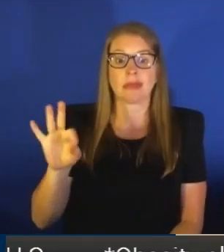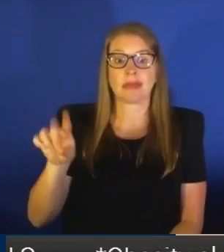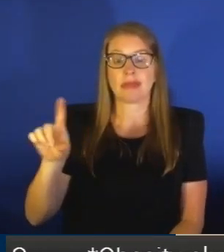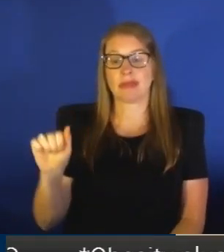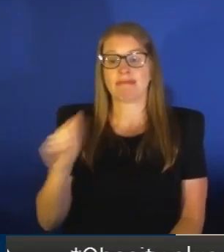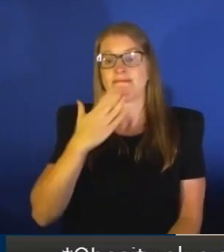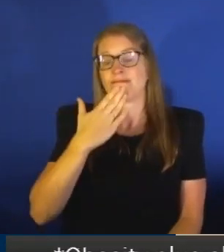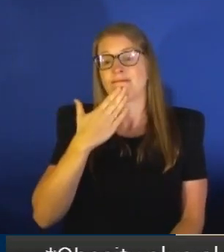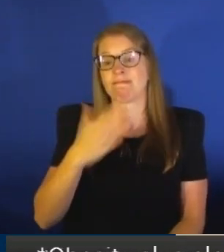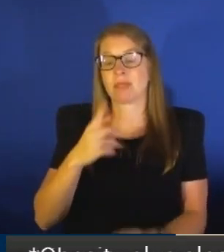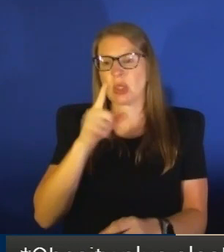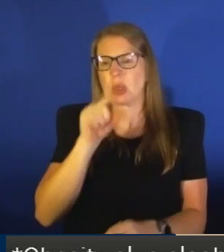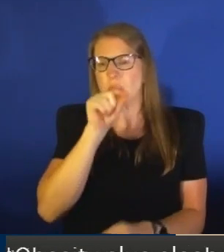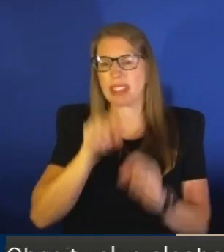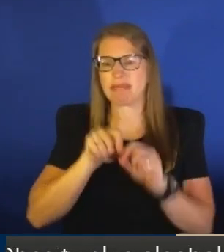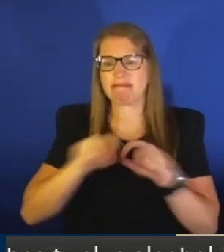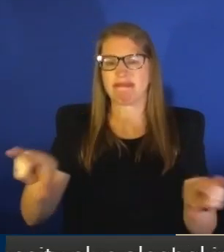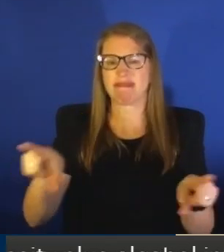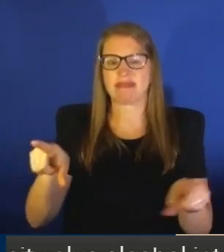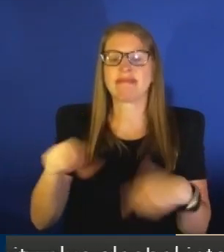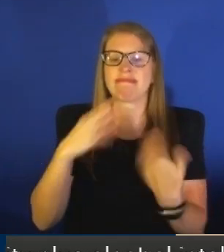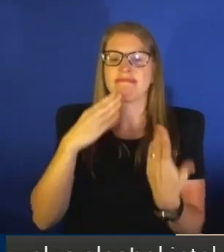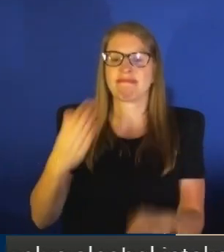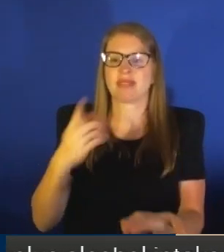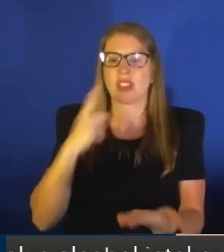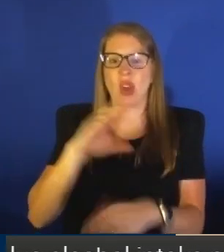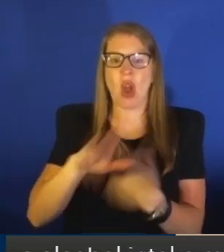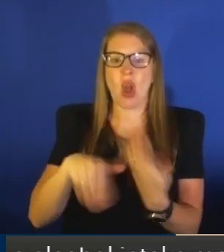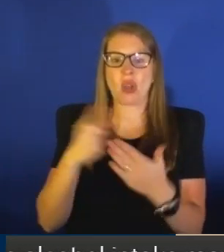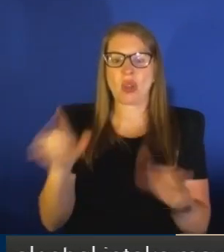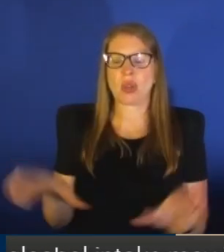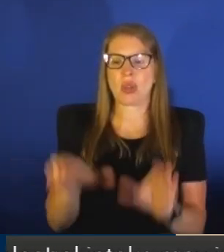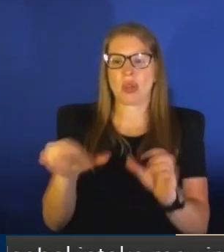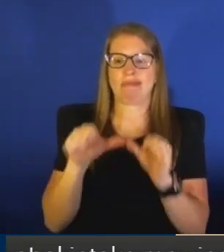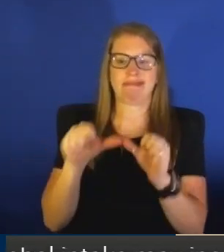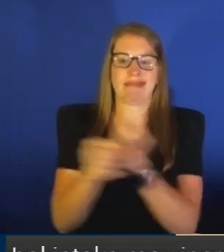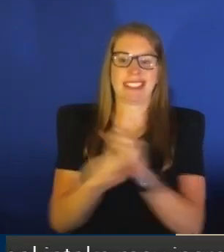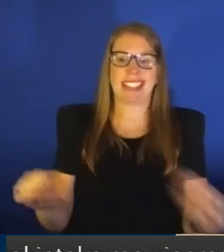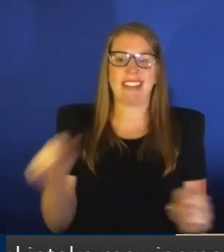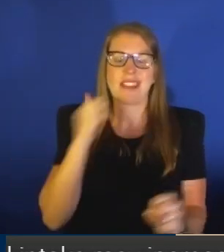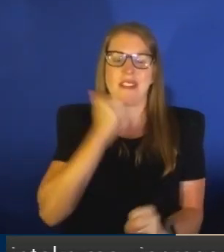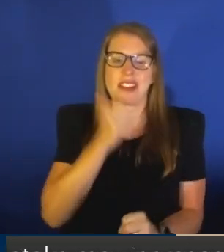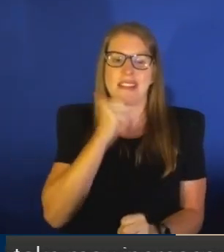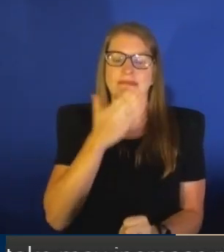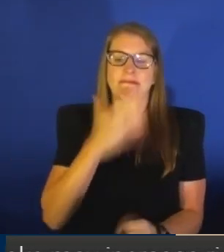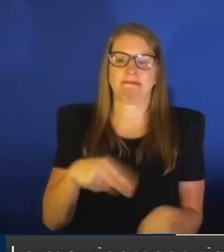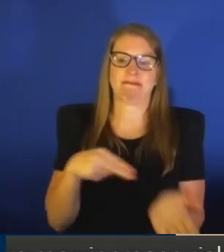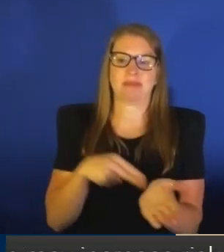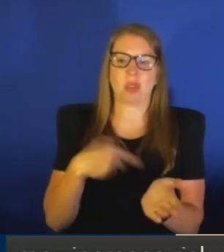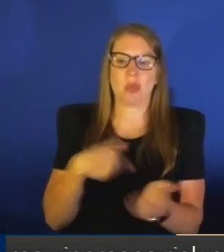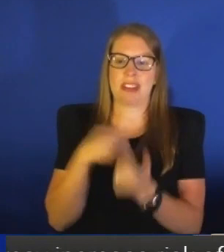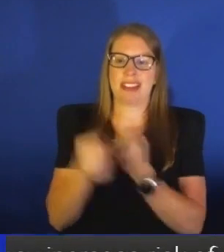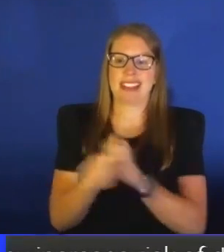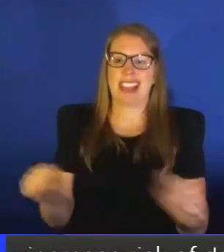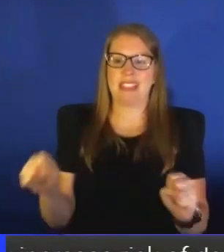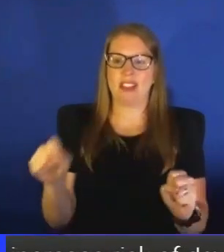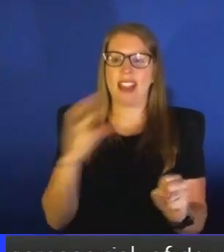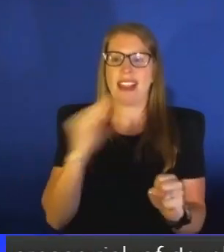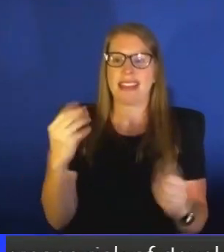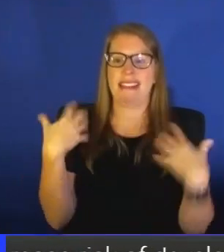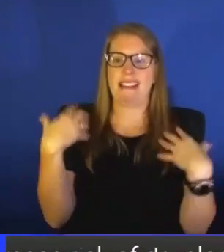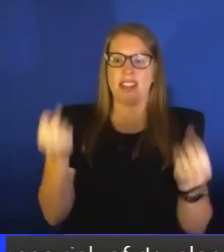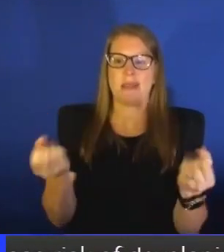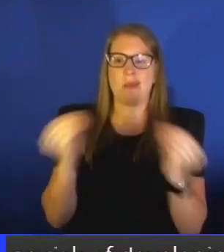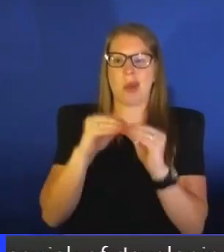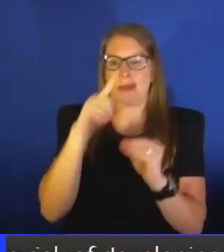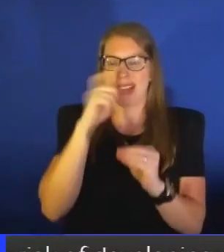in the United States and around the world for all that you do to keep us safe every day. We are safer and healthier because of you." And it's not